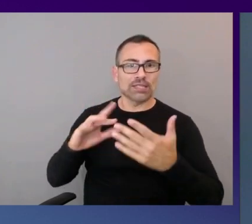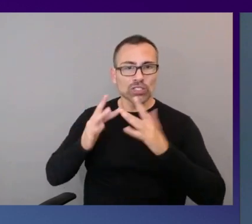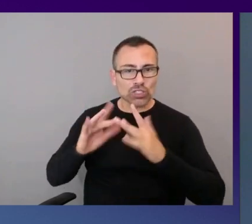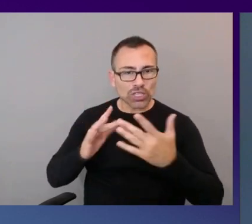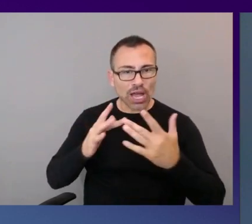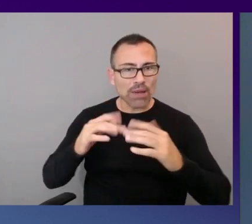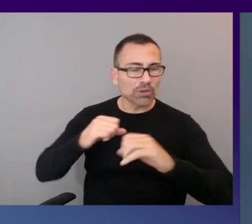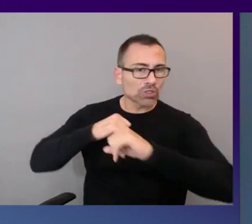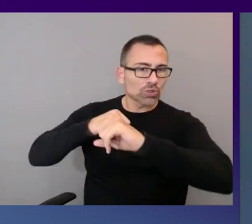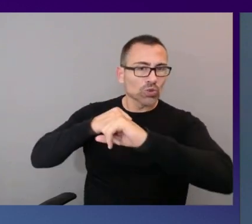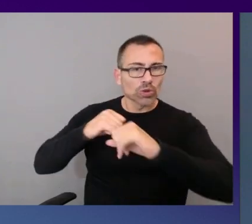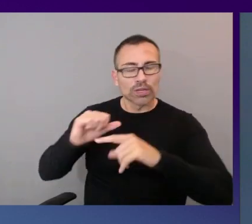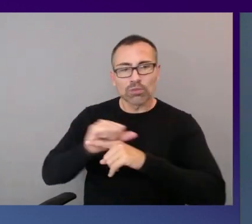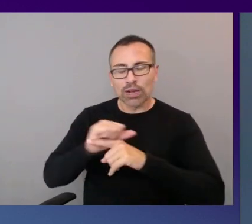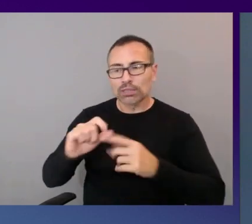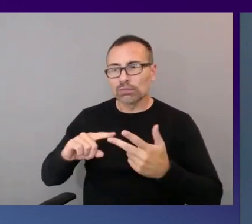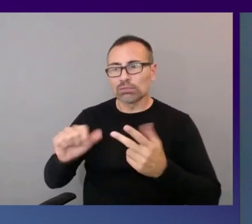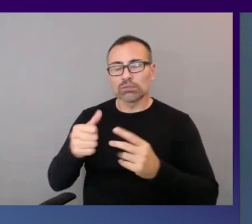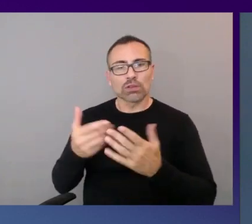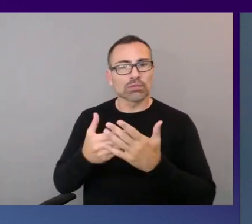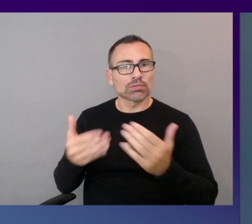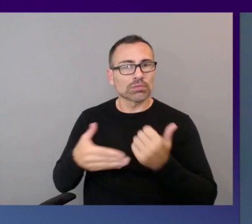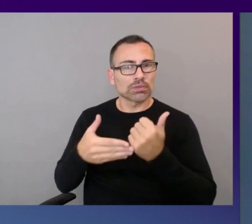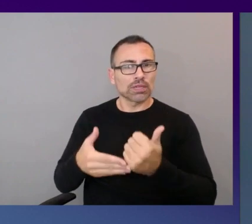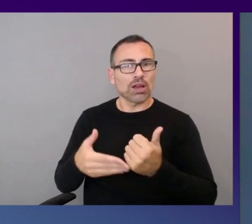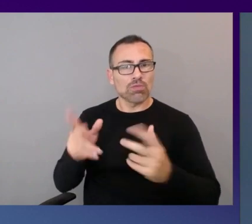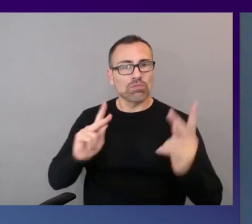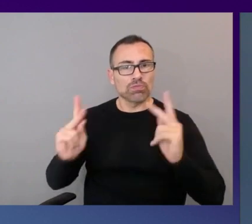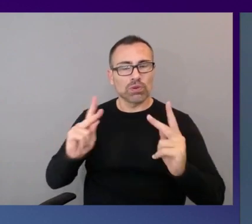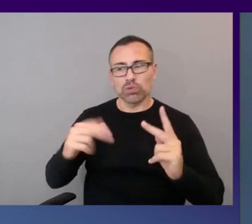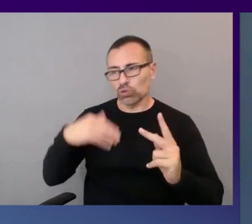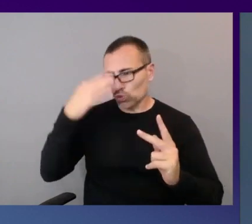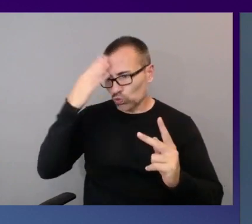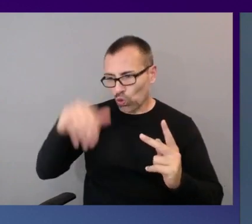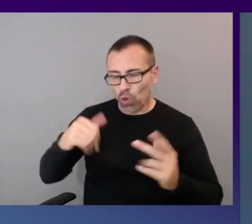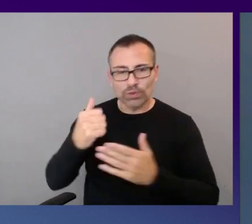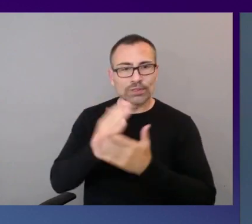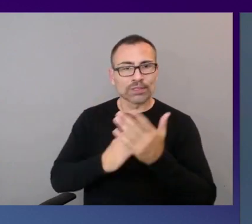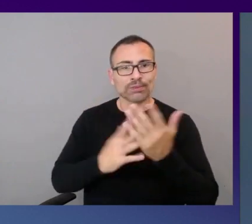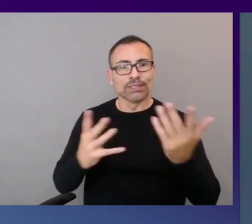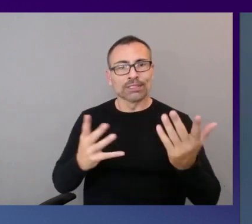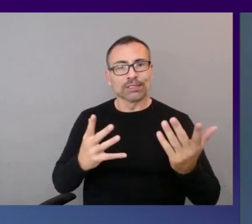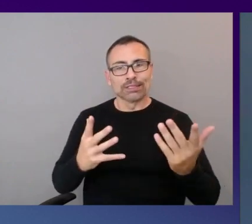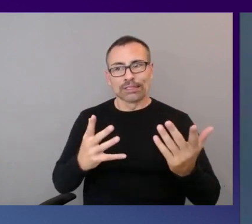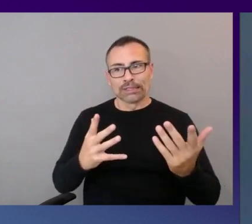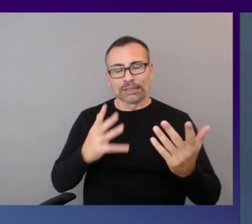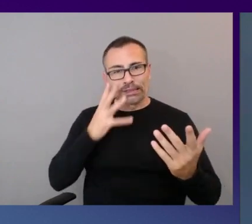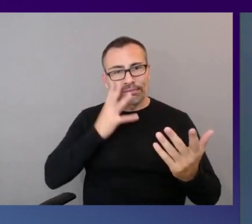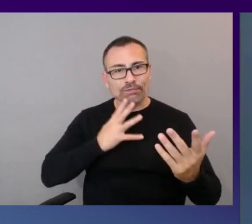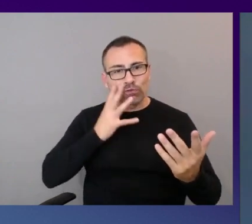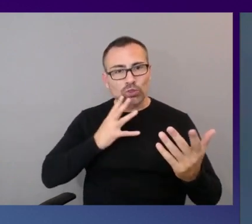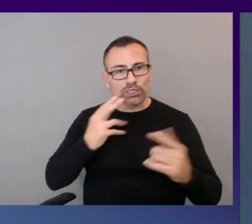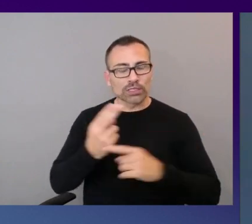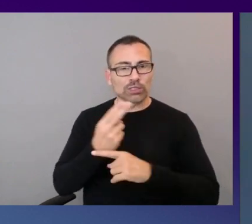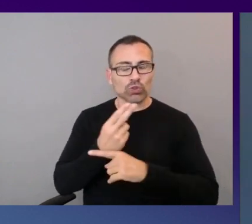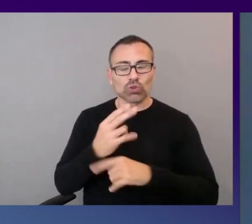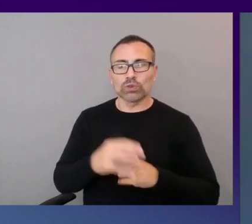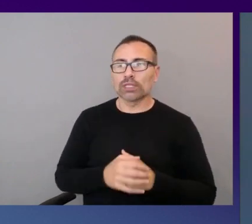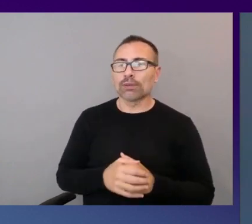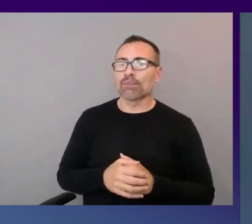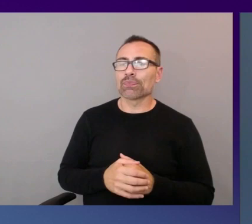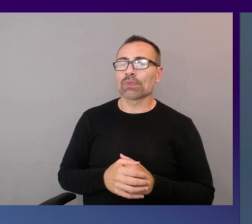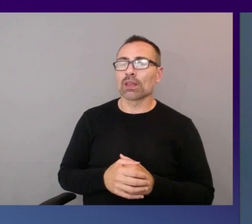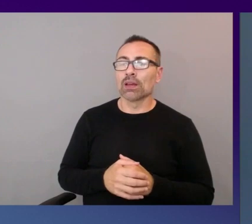are helping to inform folks of some of those unfortunate use cases. So I think the same is